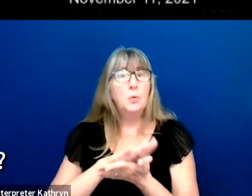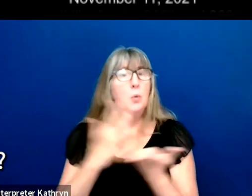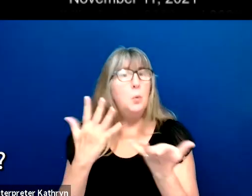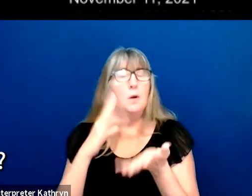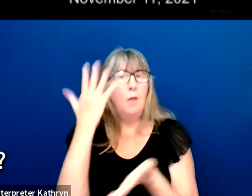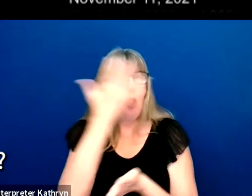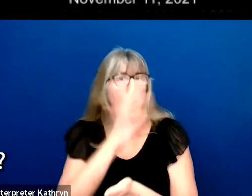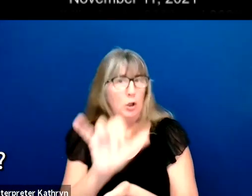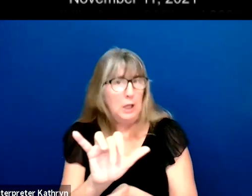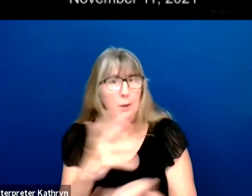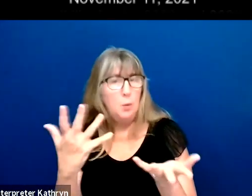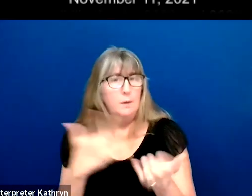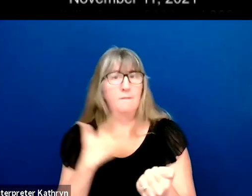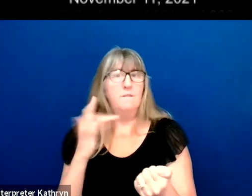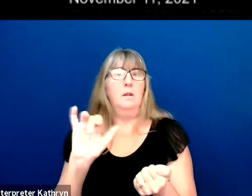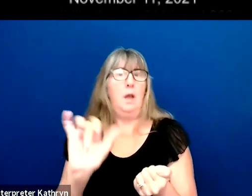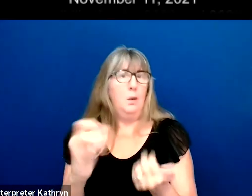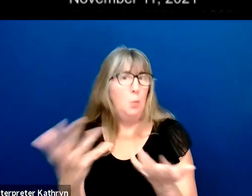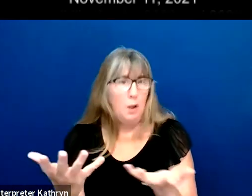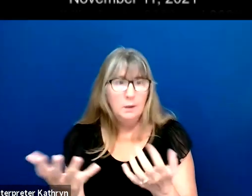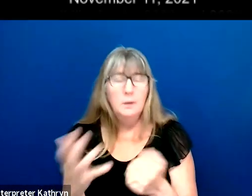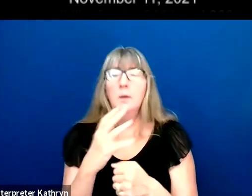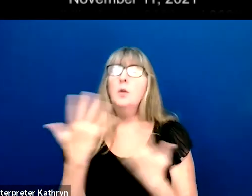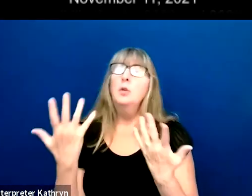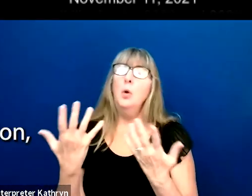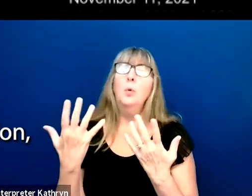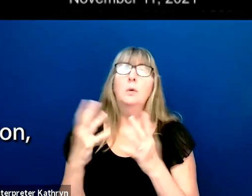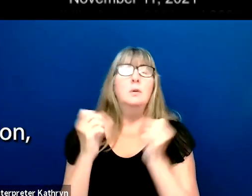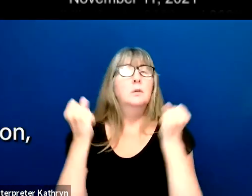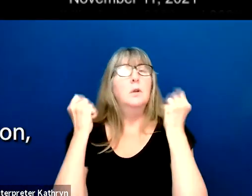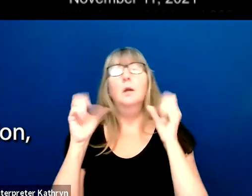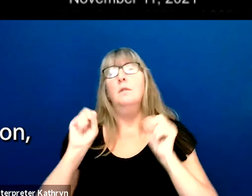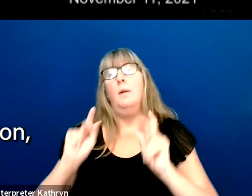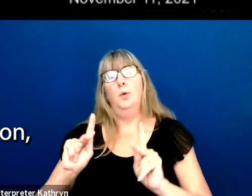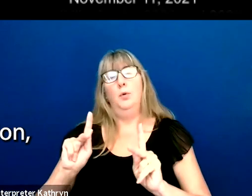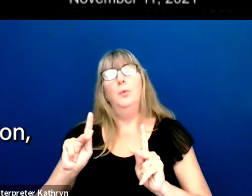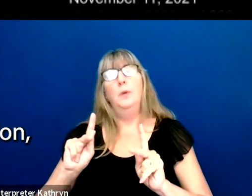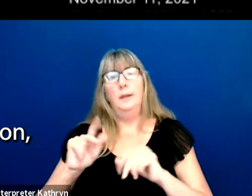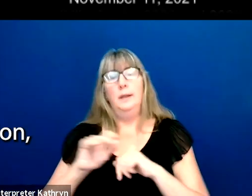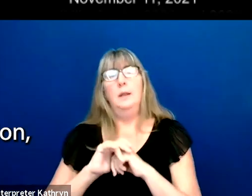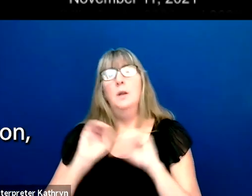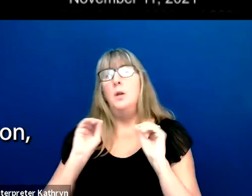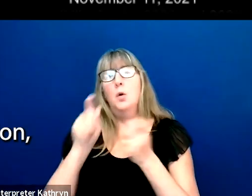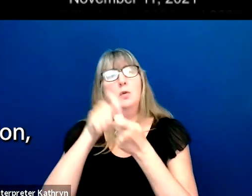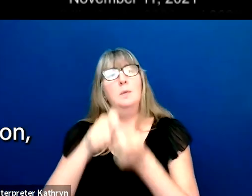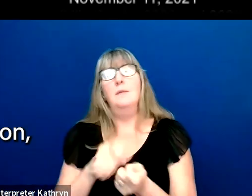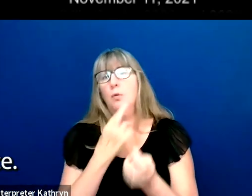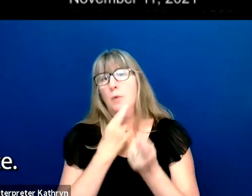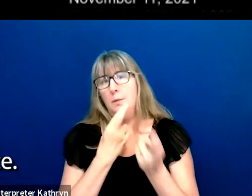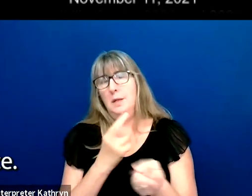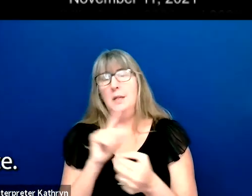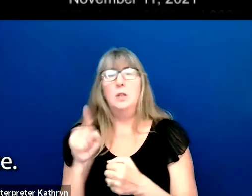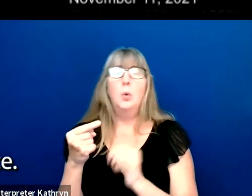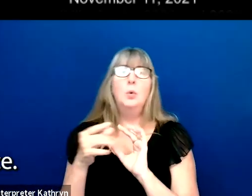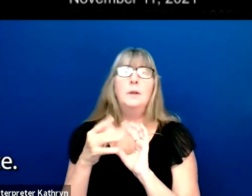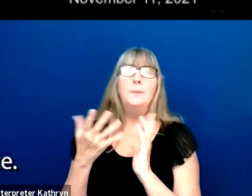look like, and what does that actually feel like? So lots of opportunity, no specific recommendation, only to say I